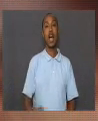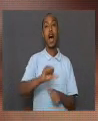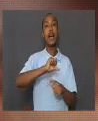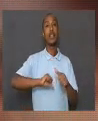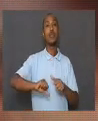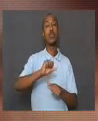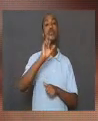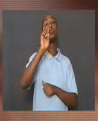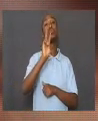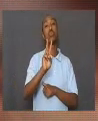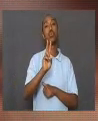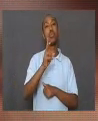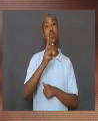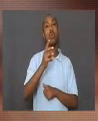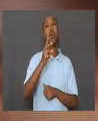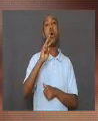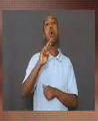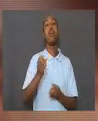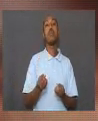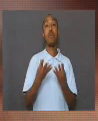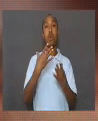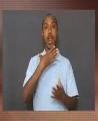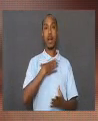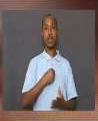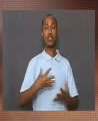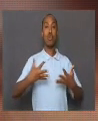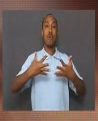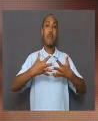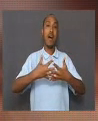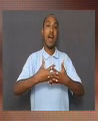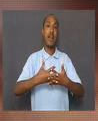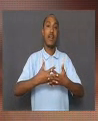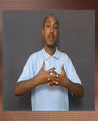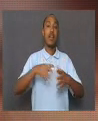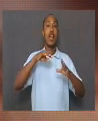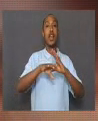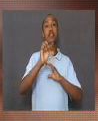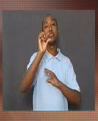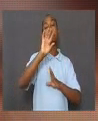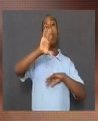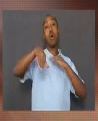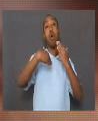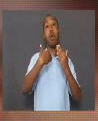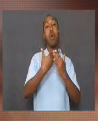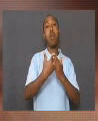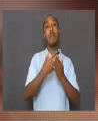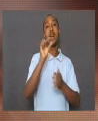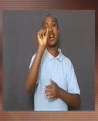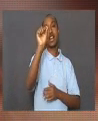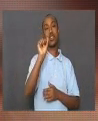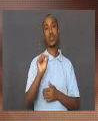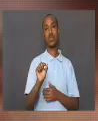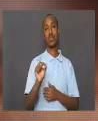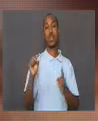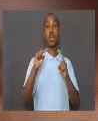Atoms of 2 or more elements combine in simple whole number ratios